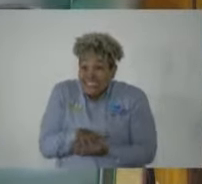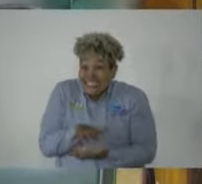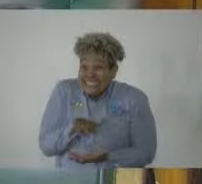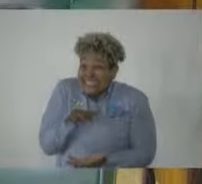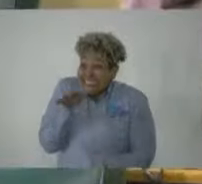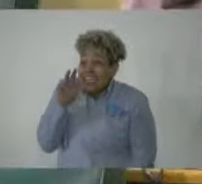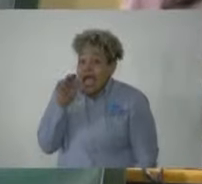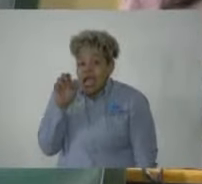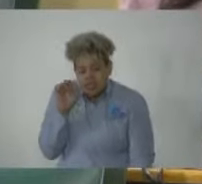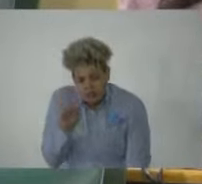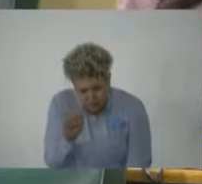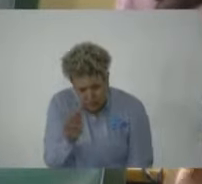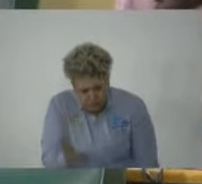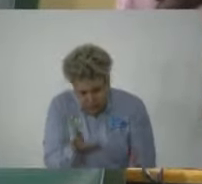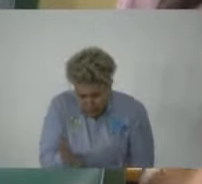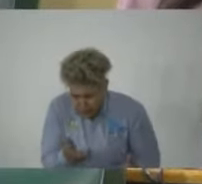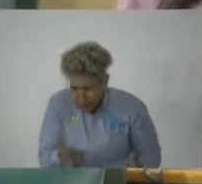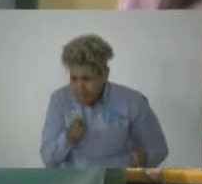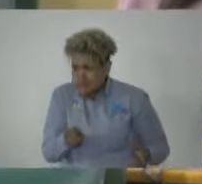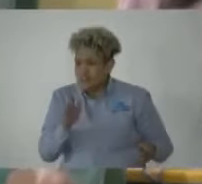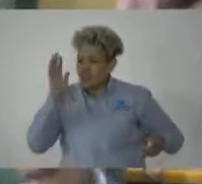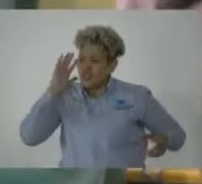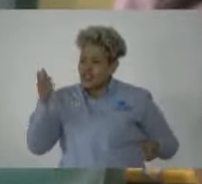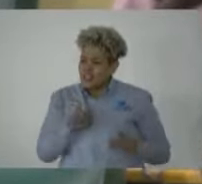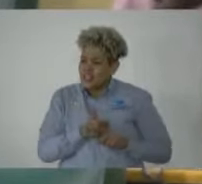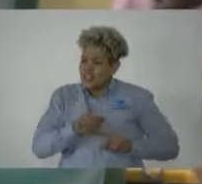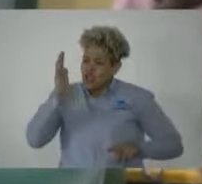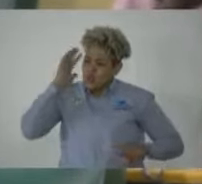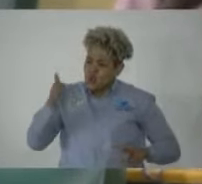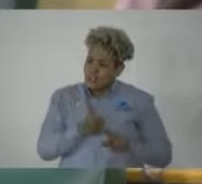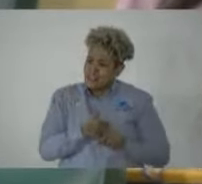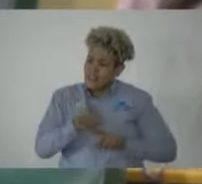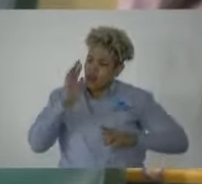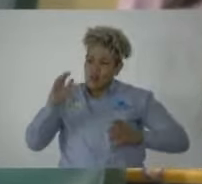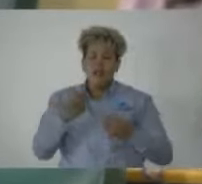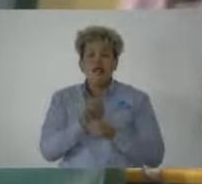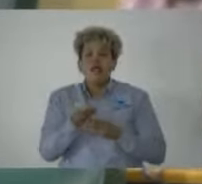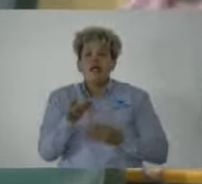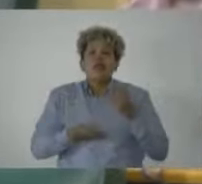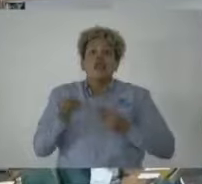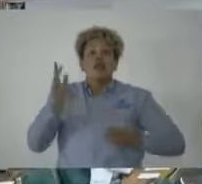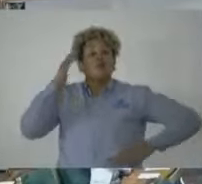NEC starts to bark, they will turn on any principle.